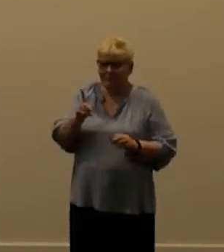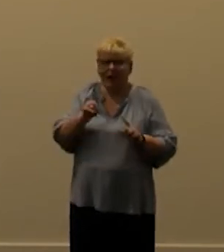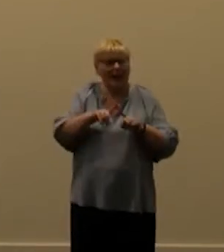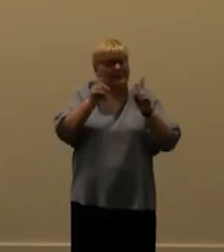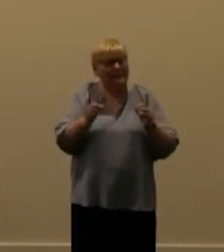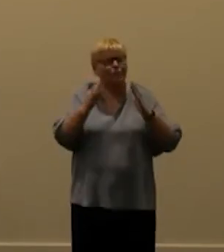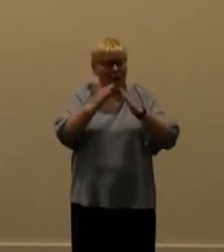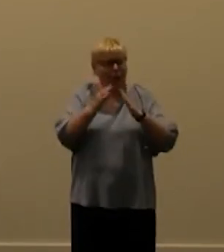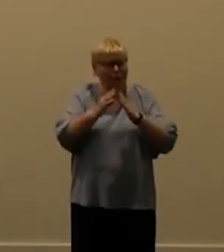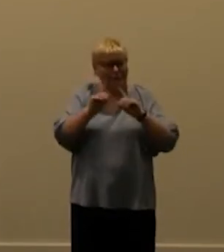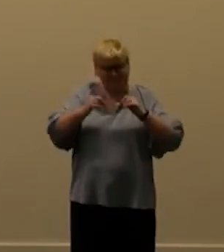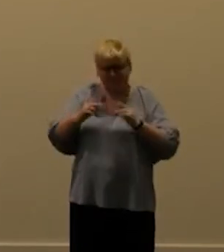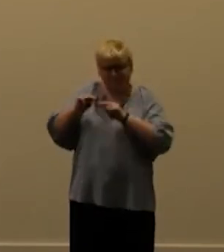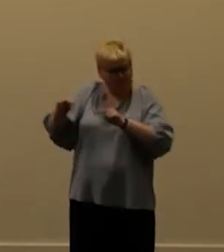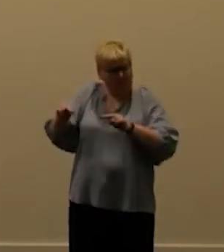flat.